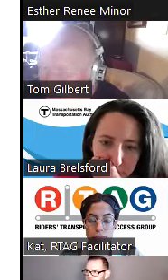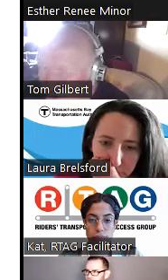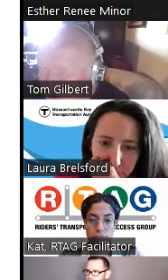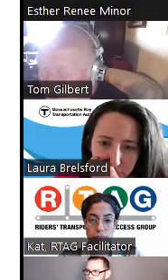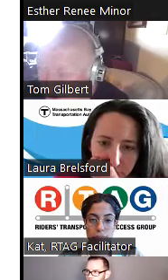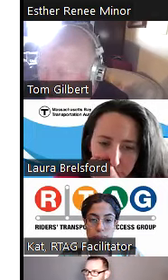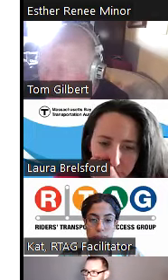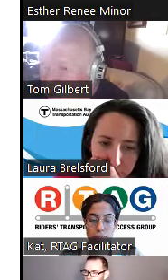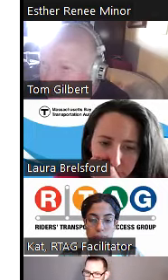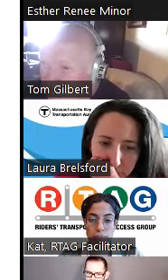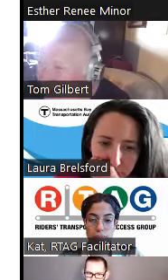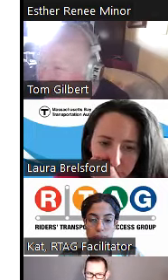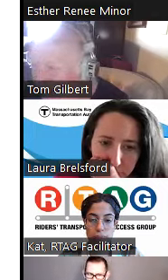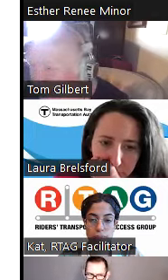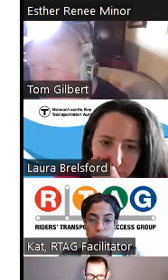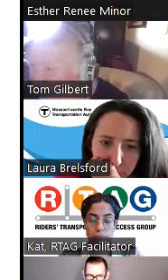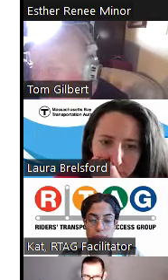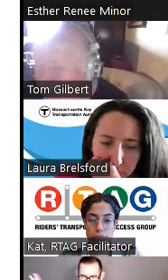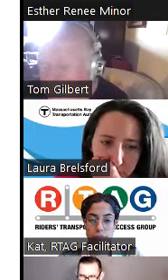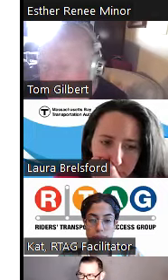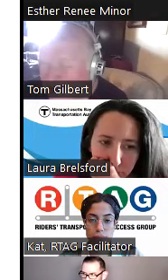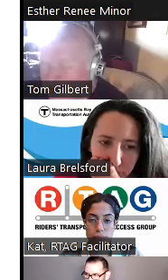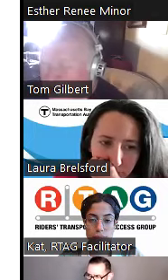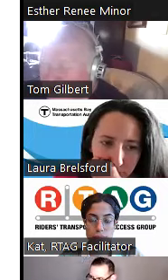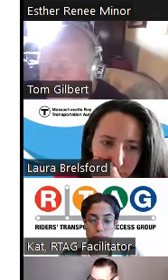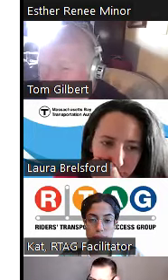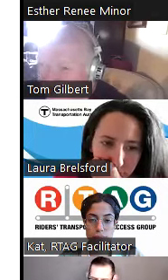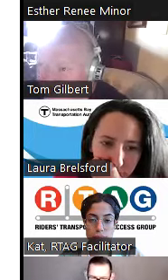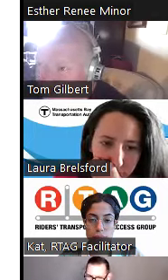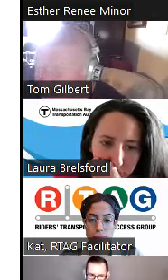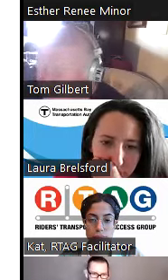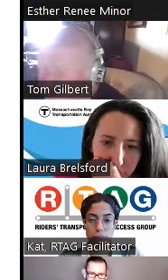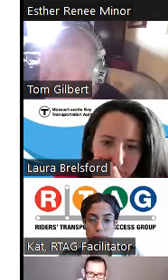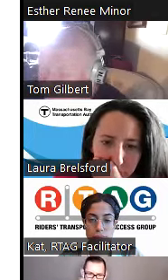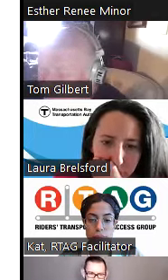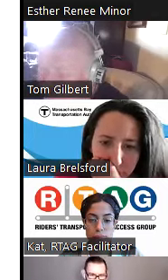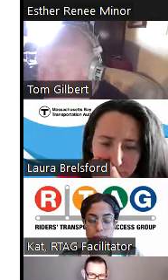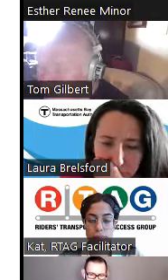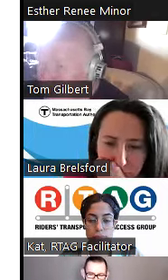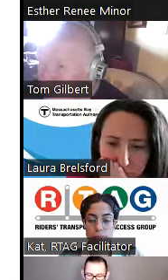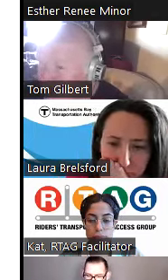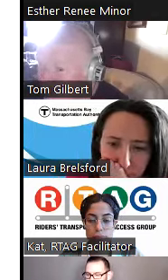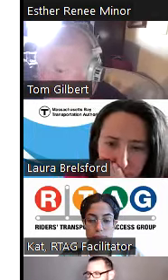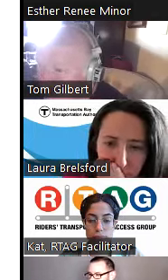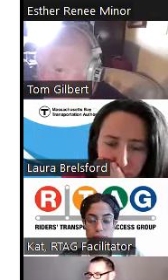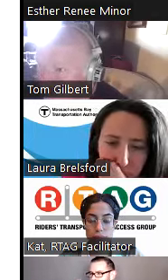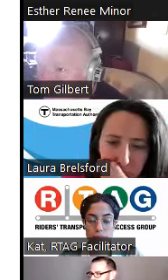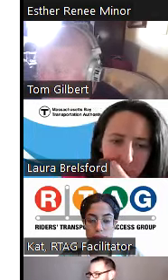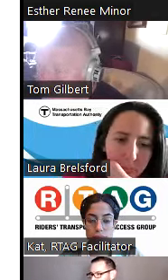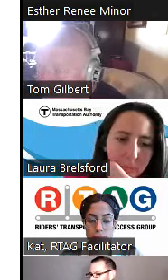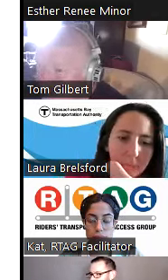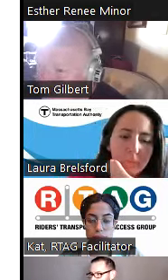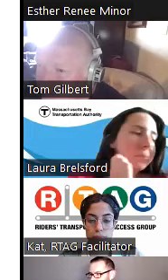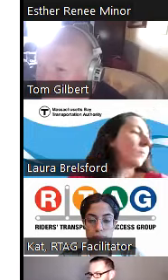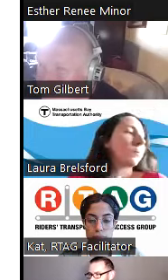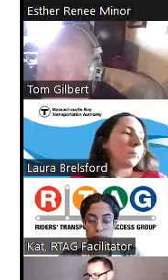leaving the station, or it's still coming into the station. That's the part that doesn't make sense. Yeah, I think it's all part of the same system, but